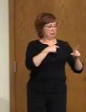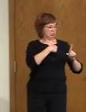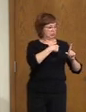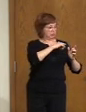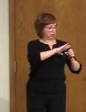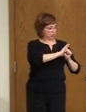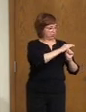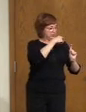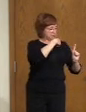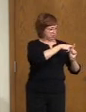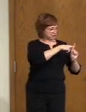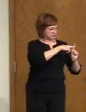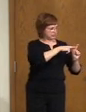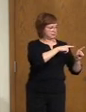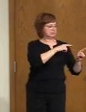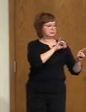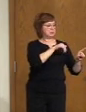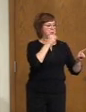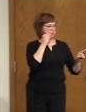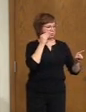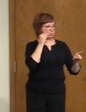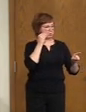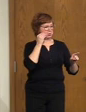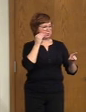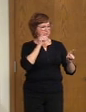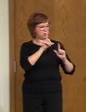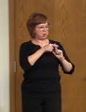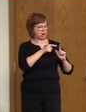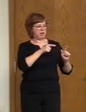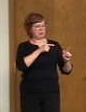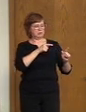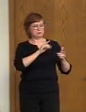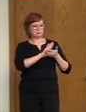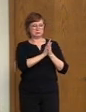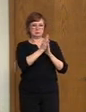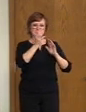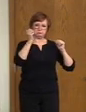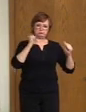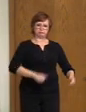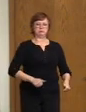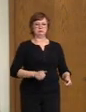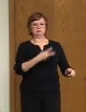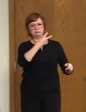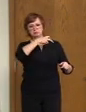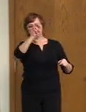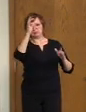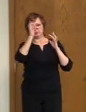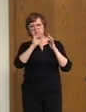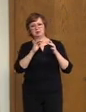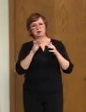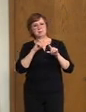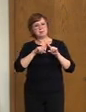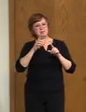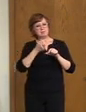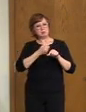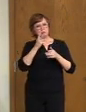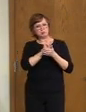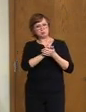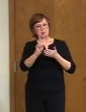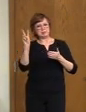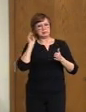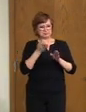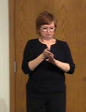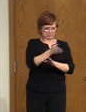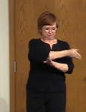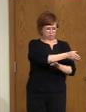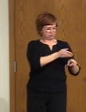plateauing, but obviously also some concern that obviously hospitalizations and ICU admissions are trending up. And of course, we